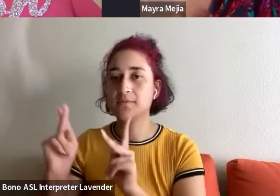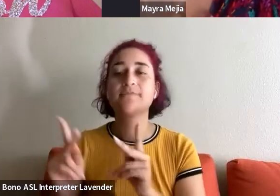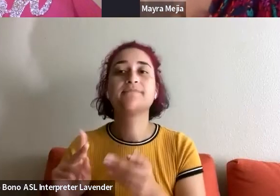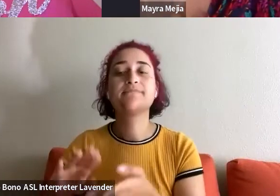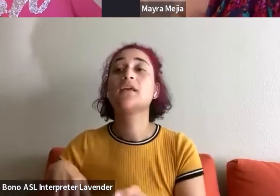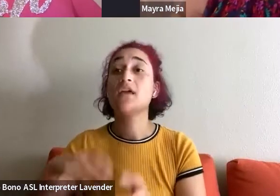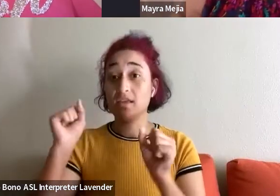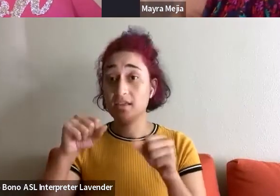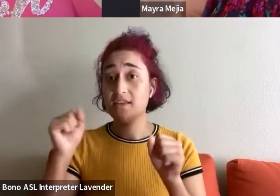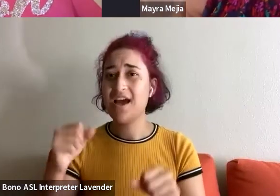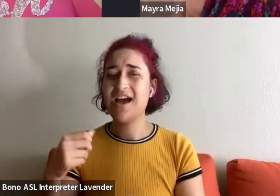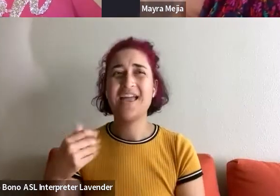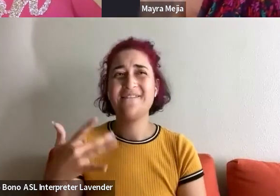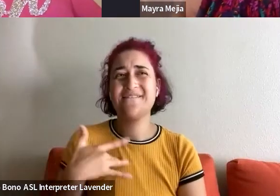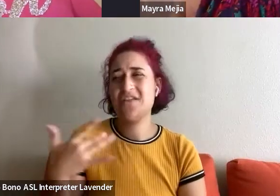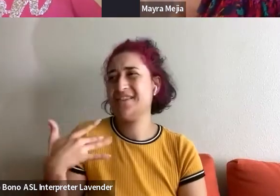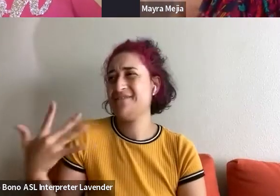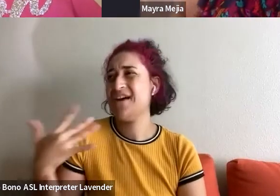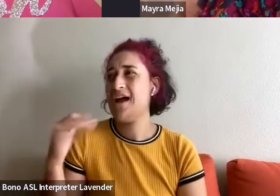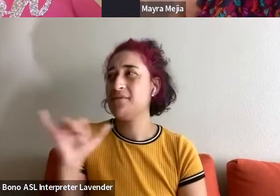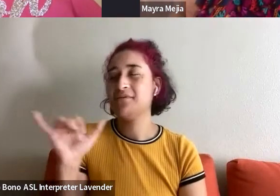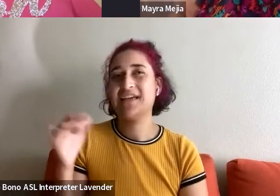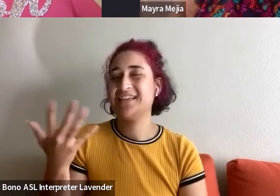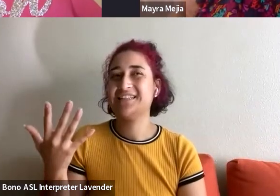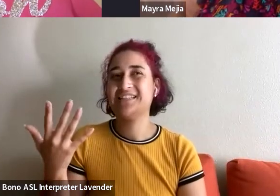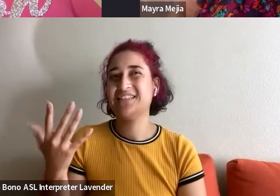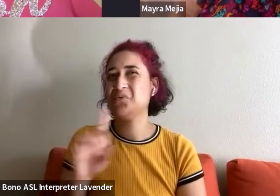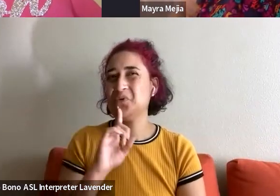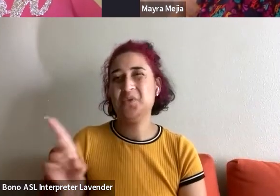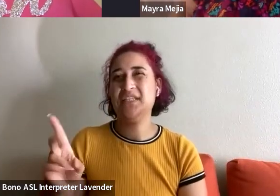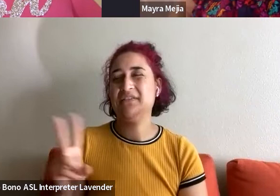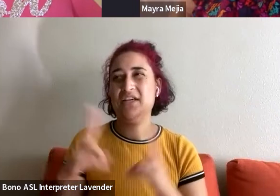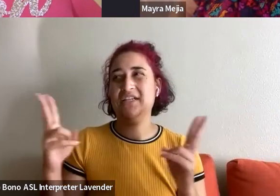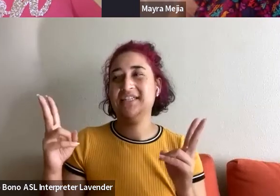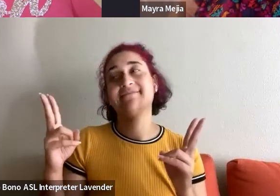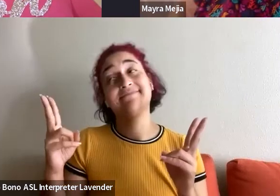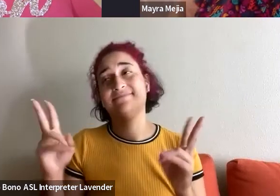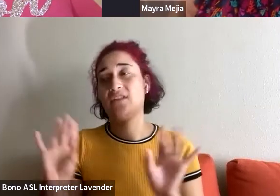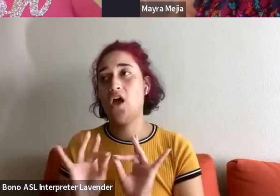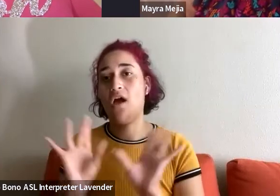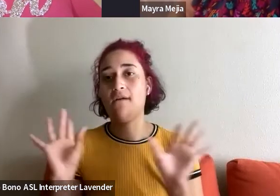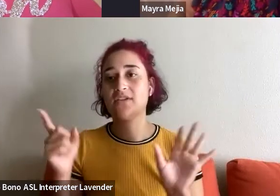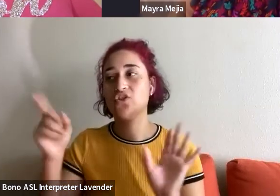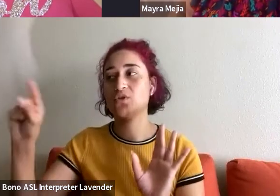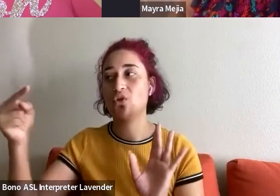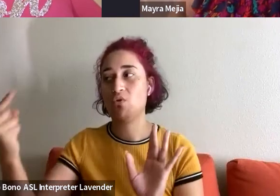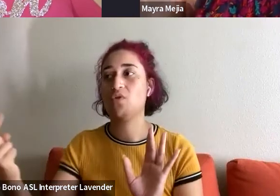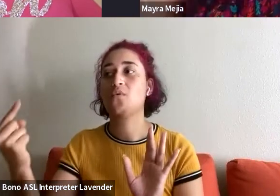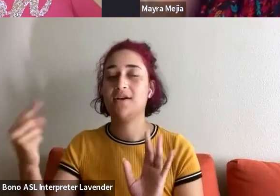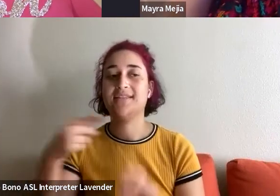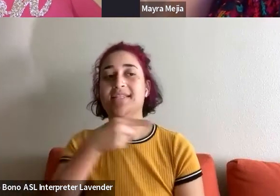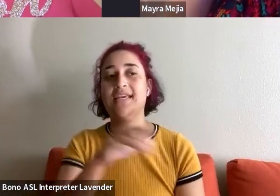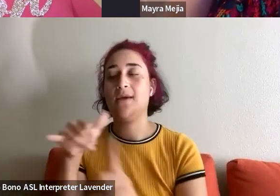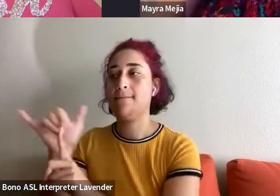like you said, we can't speak for him and his intentions, but it was very telling that she was the only one that he targeted and